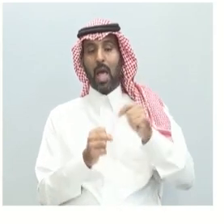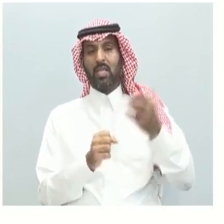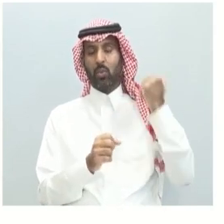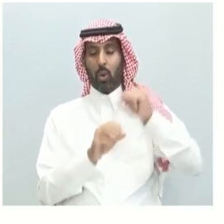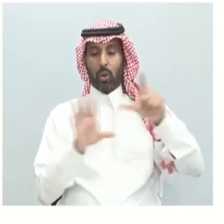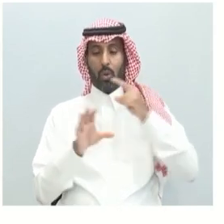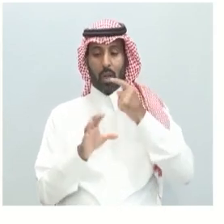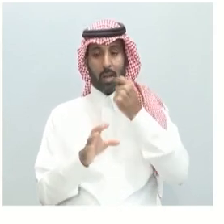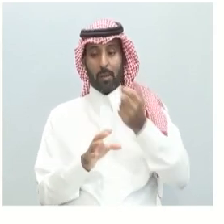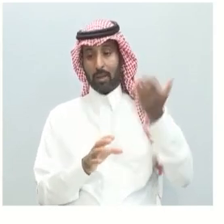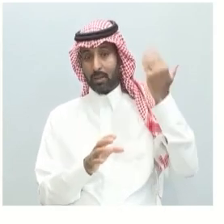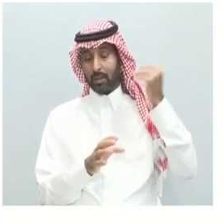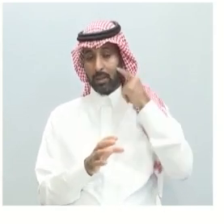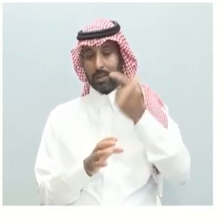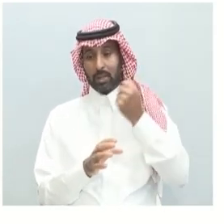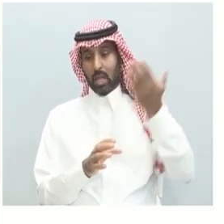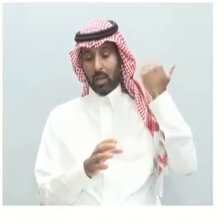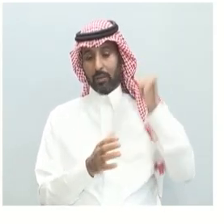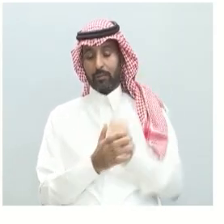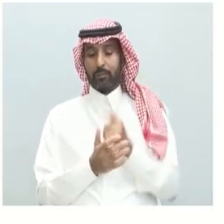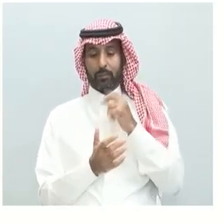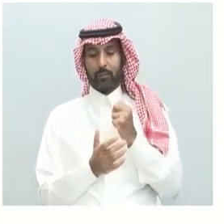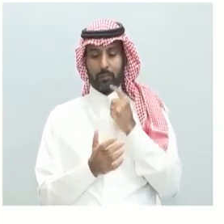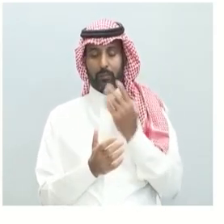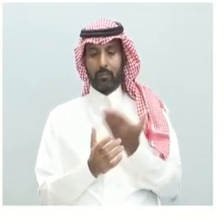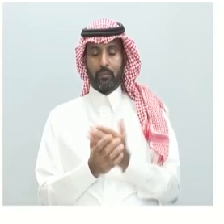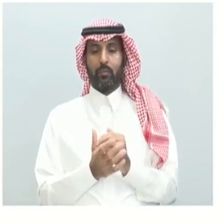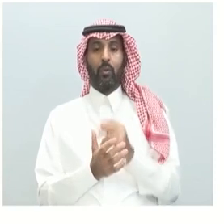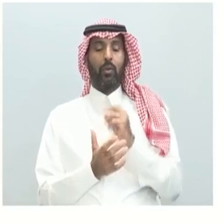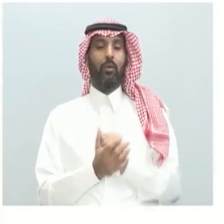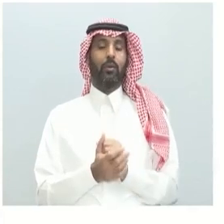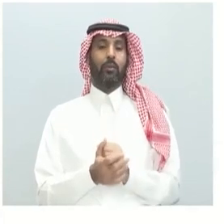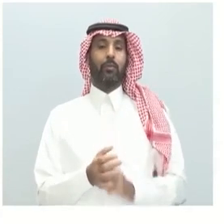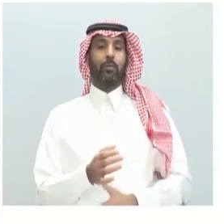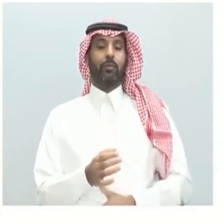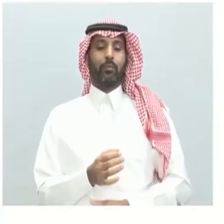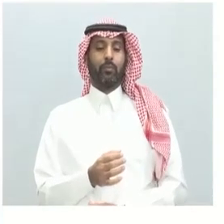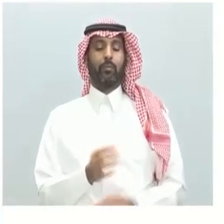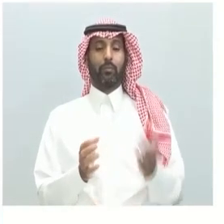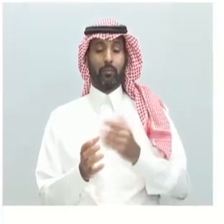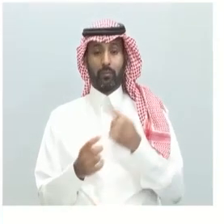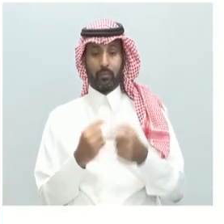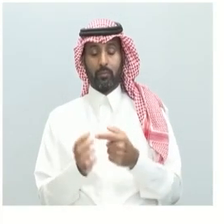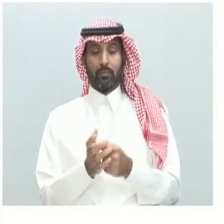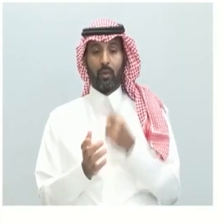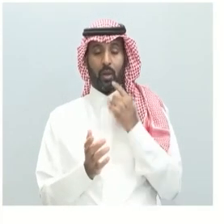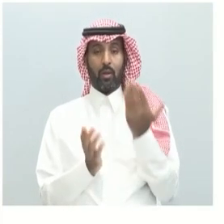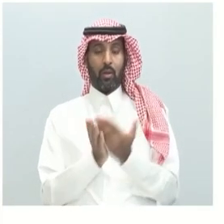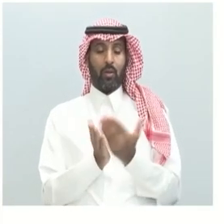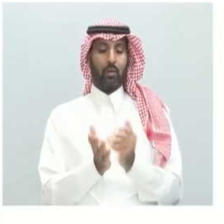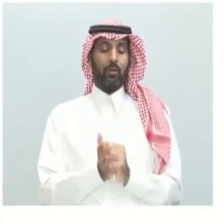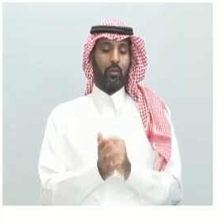2 days ago, a year ago, in the 19th century, in 2014, and so on. Continuing with our lesson